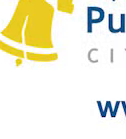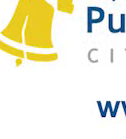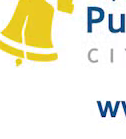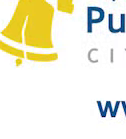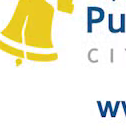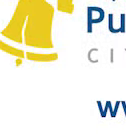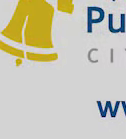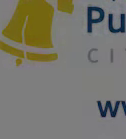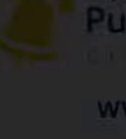Thank you.